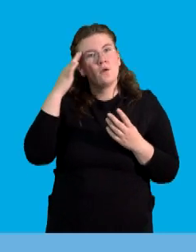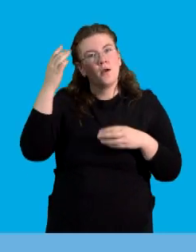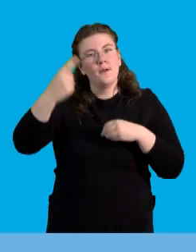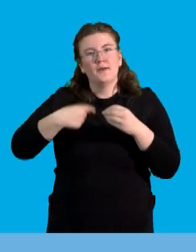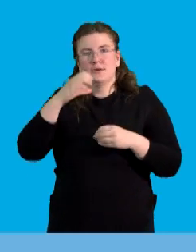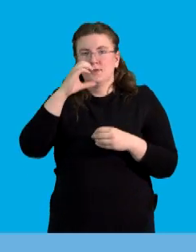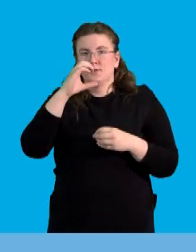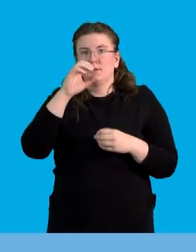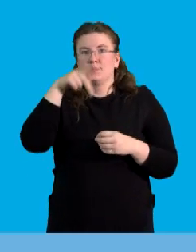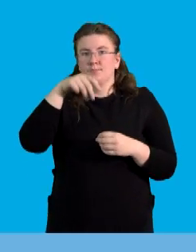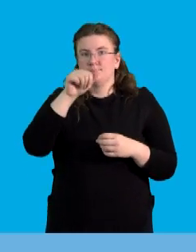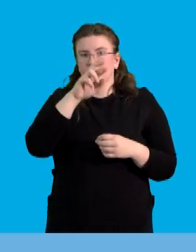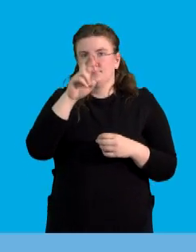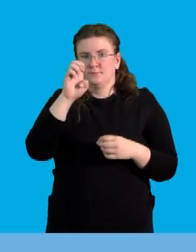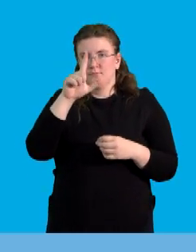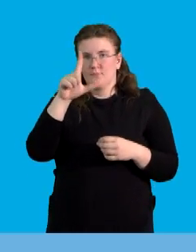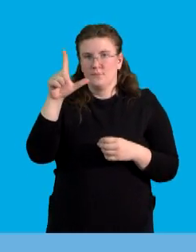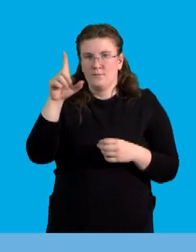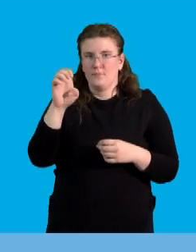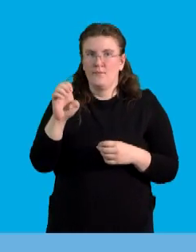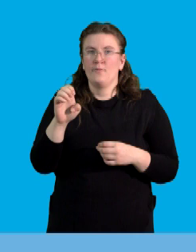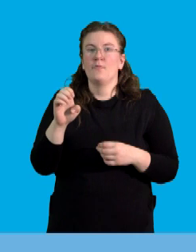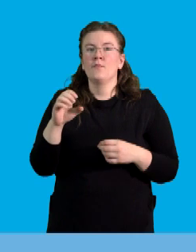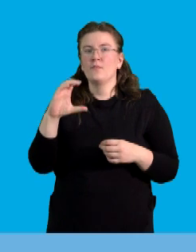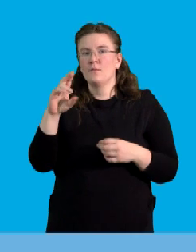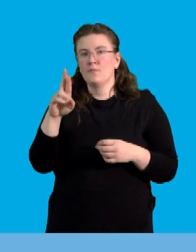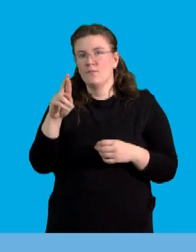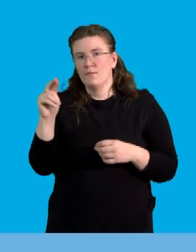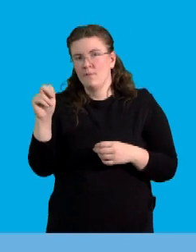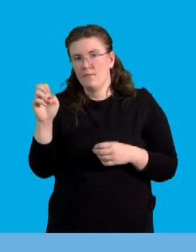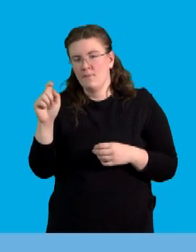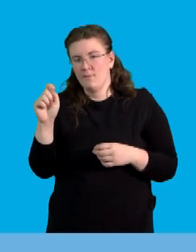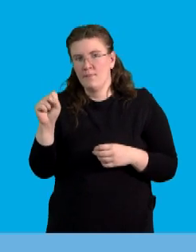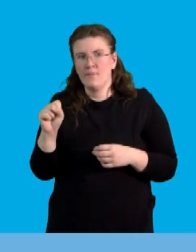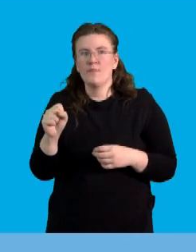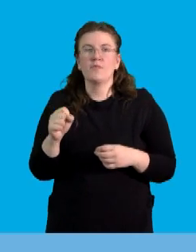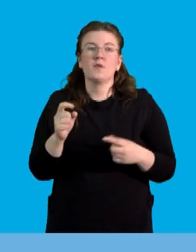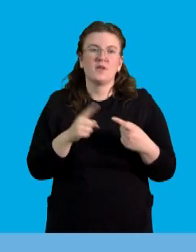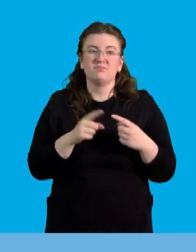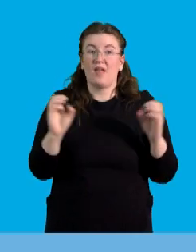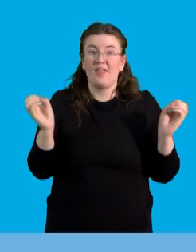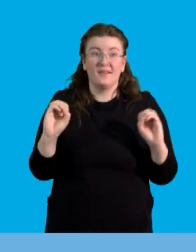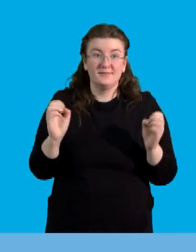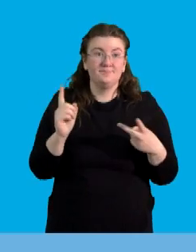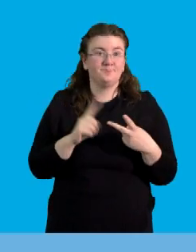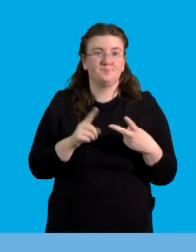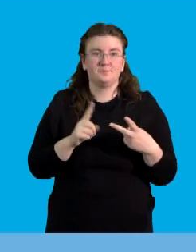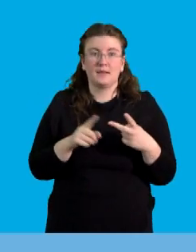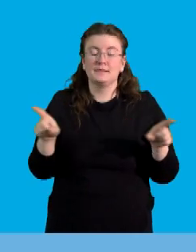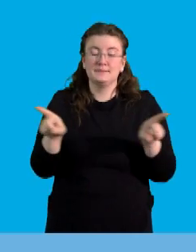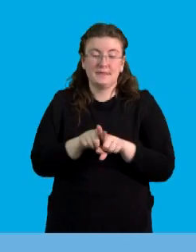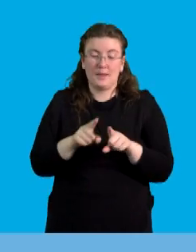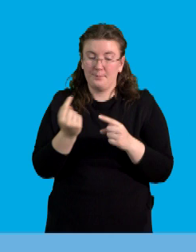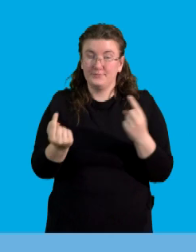current in parallel? None of these we know. Or B, it is going to be the same everywhere. Or C, it